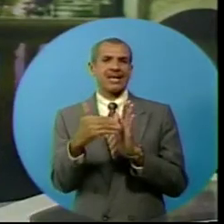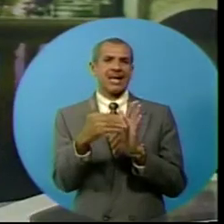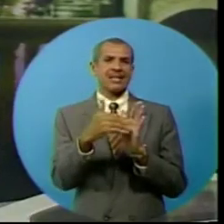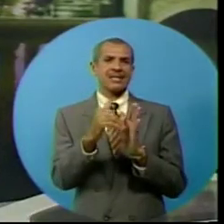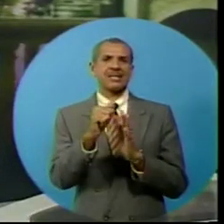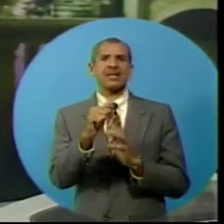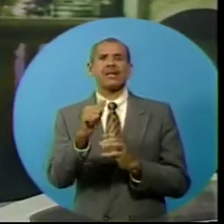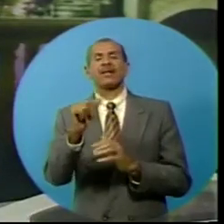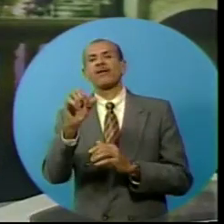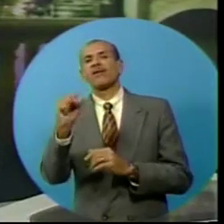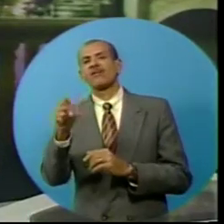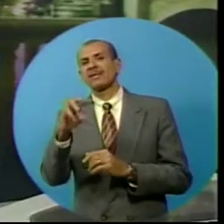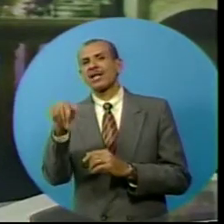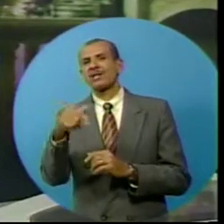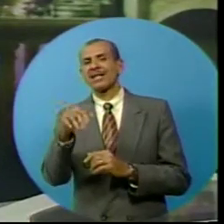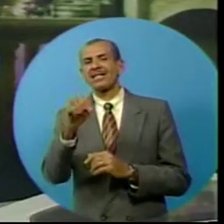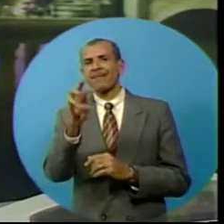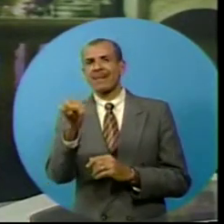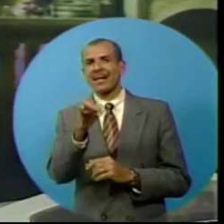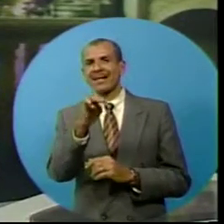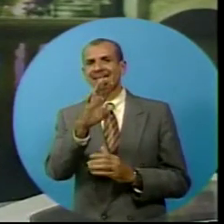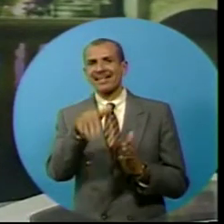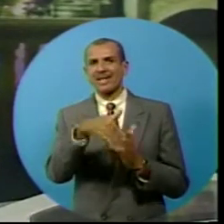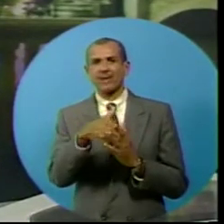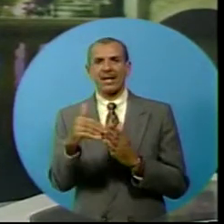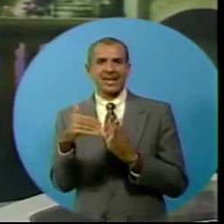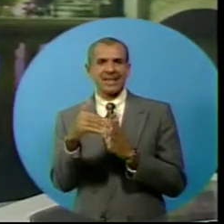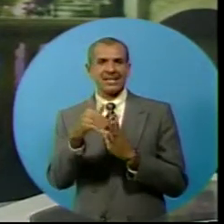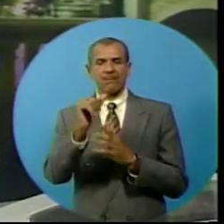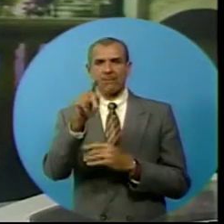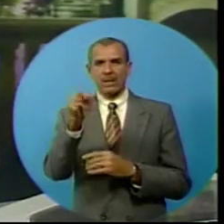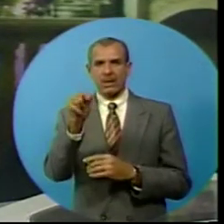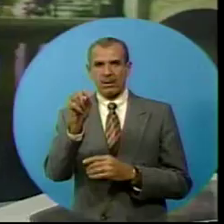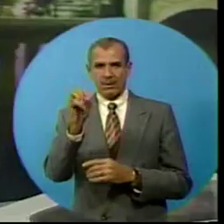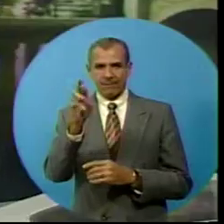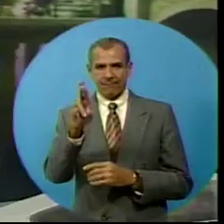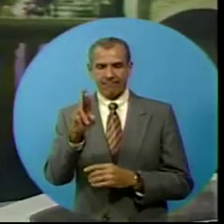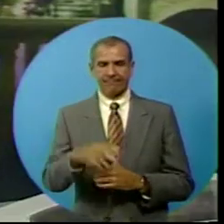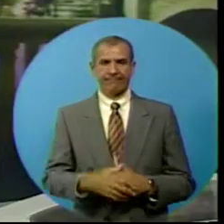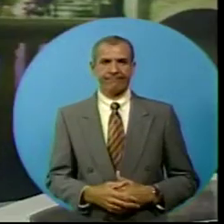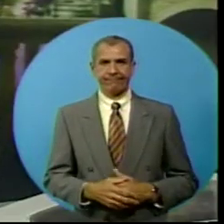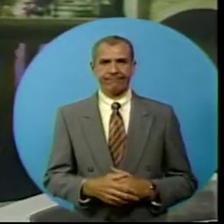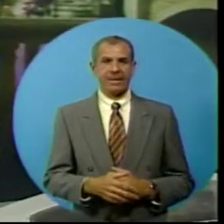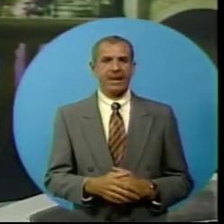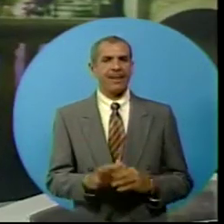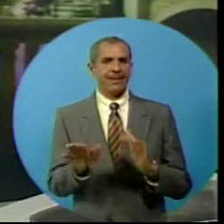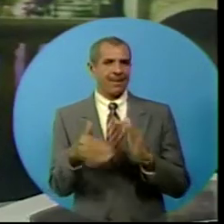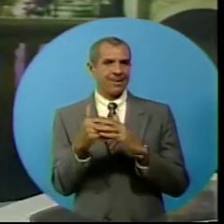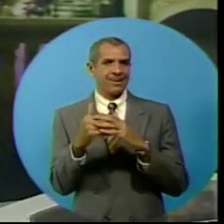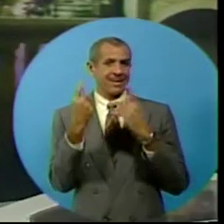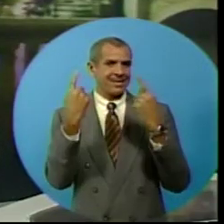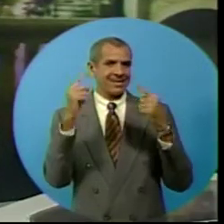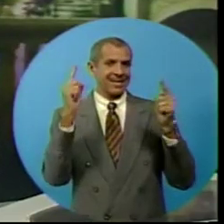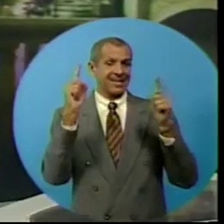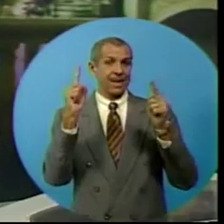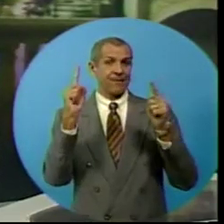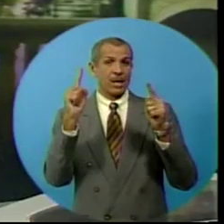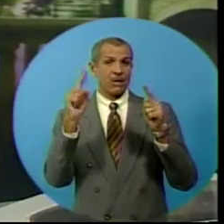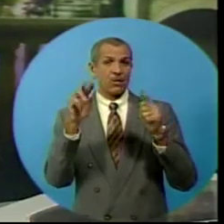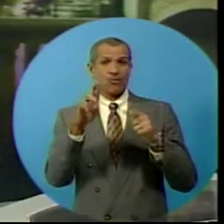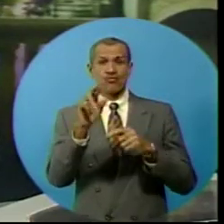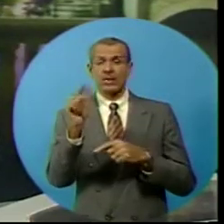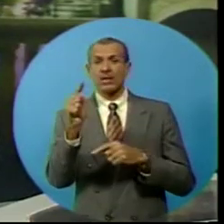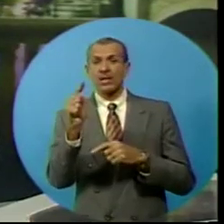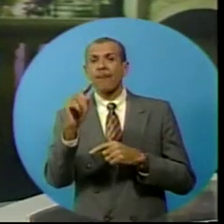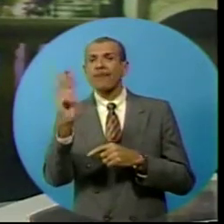6 p.m. Then St. Michael's Central versus St. Peter. Despite limited success recently at the regional level, Barbados